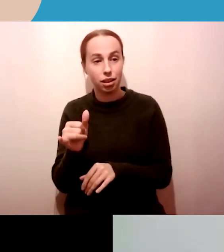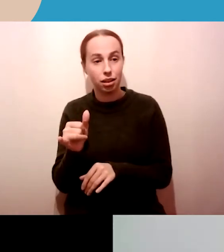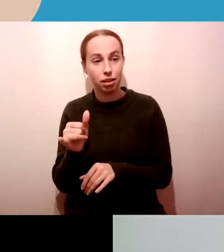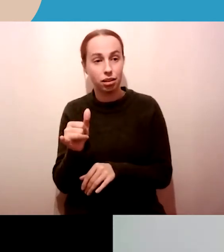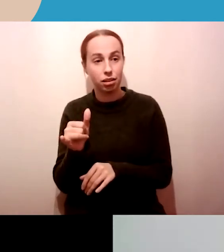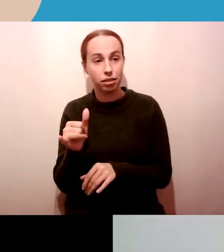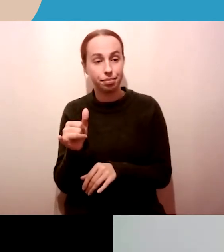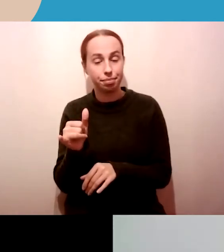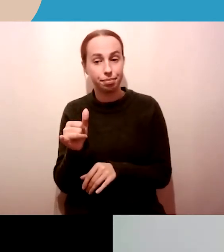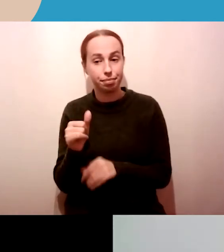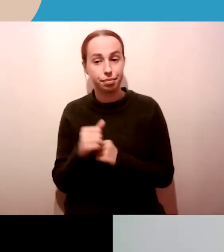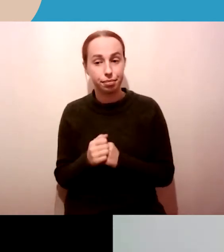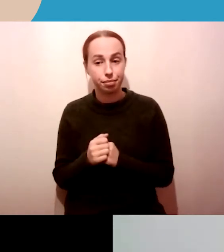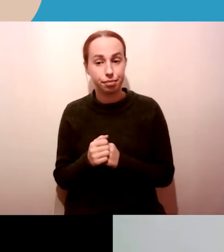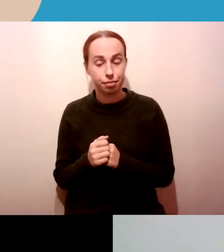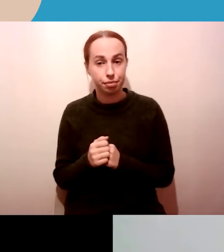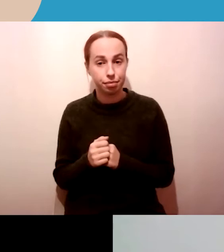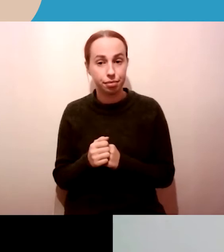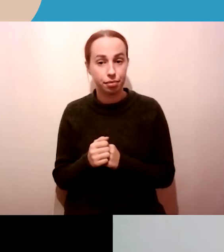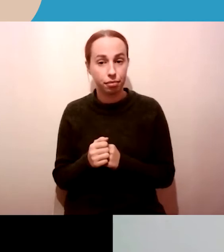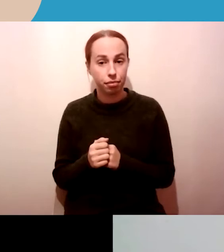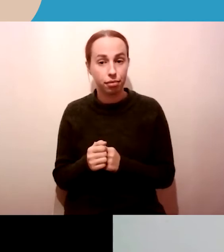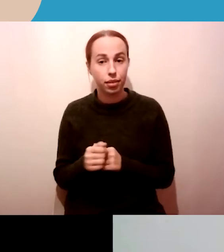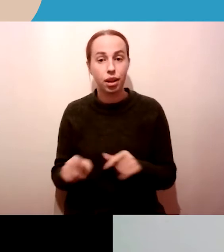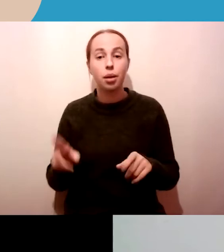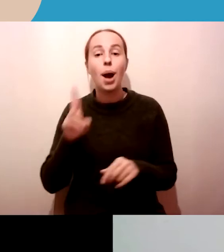Whatever has happened has to be assessed.